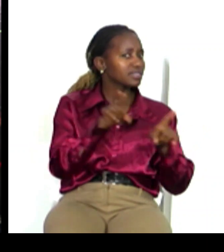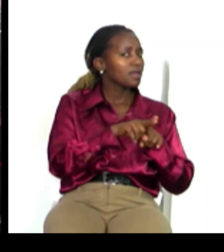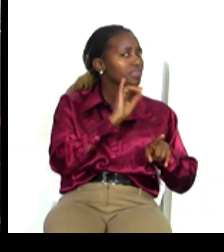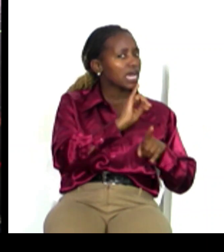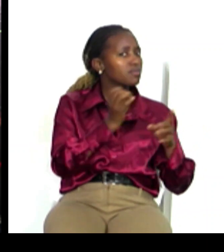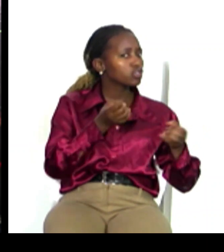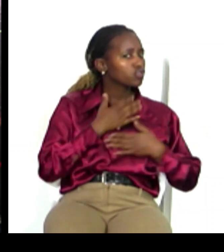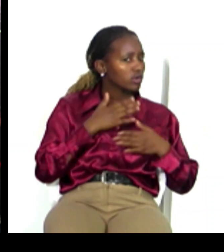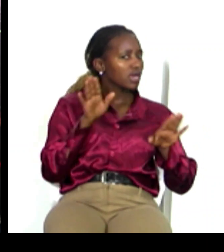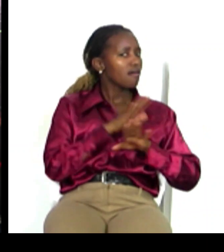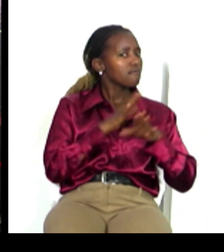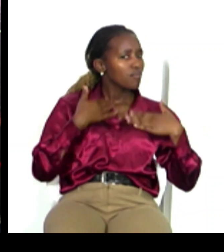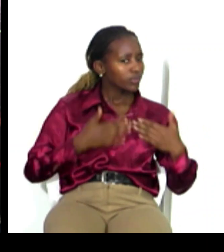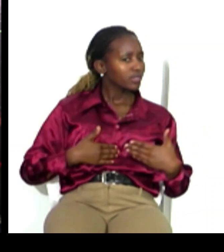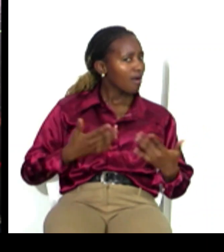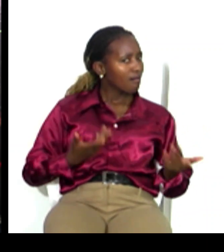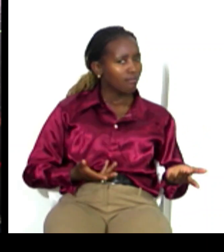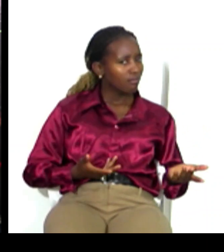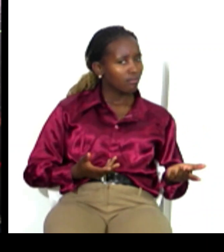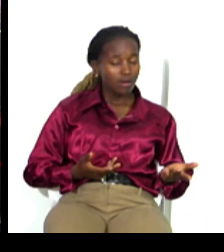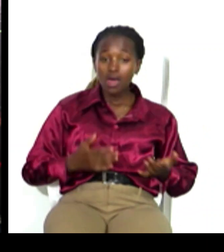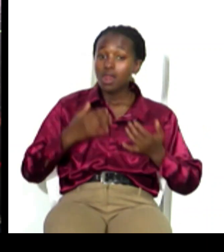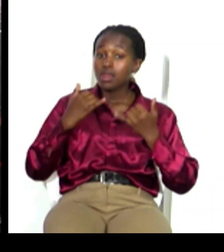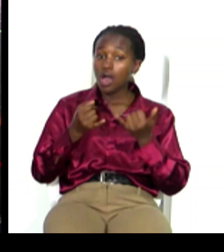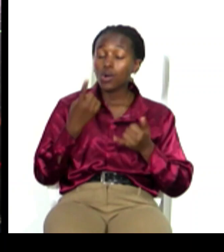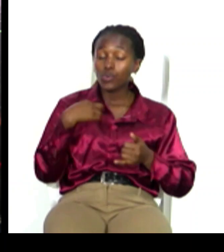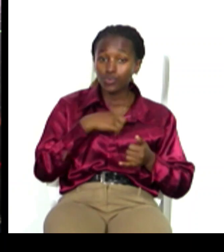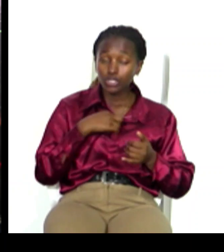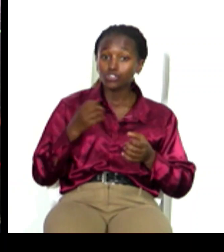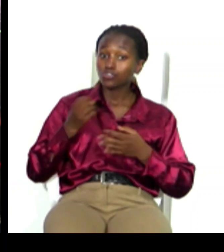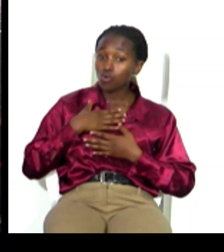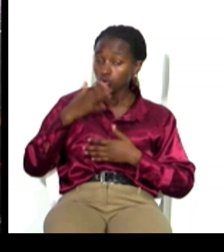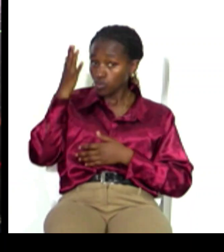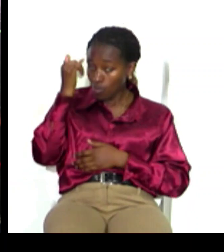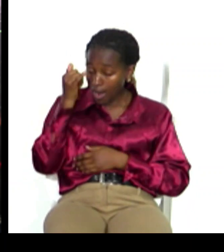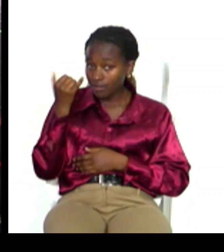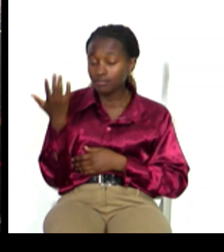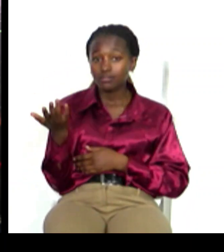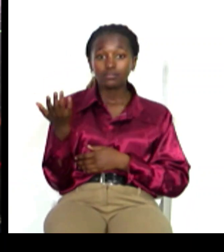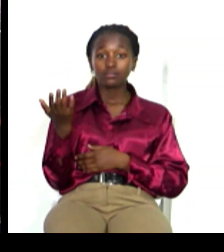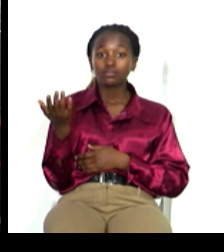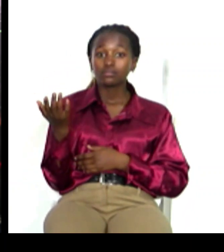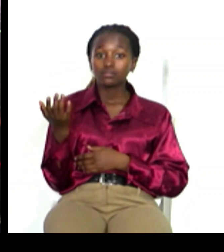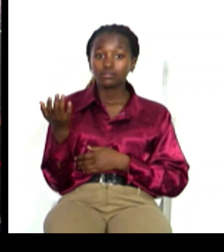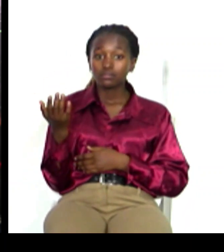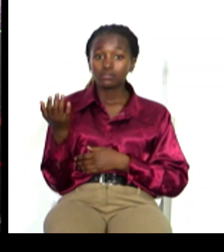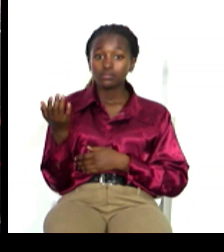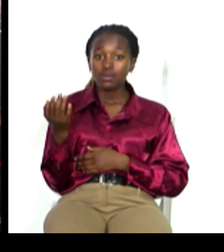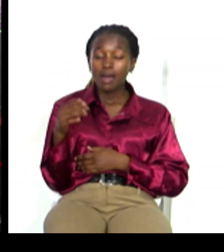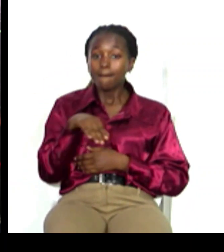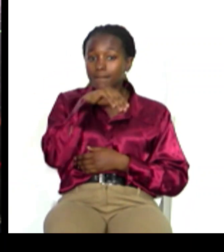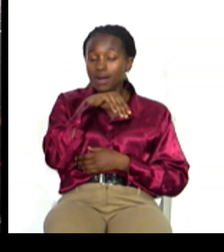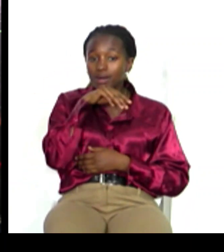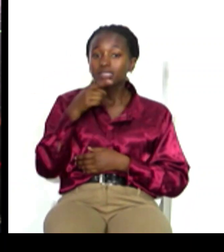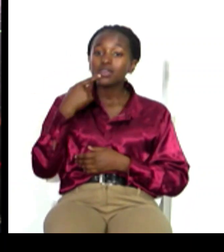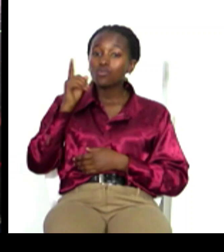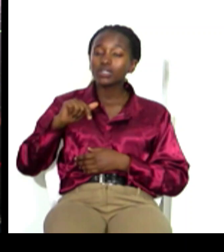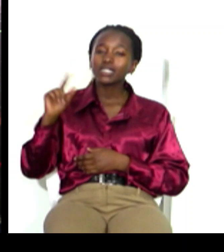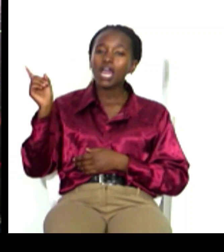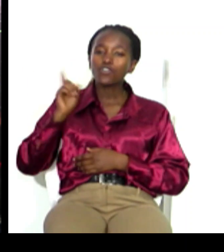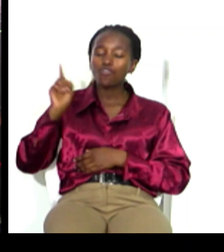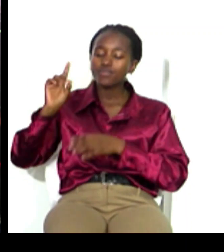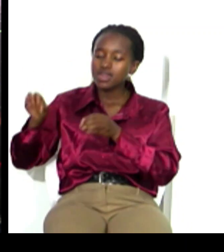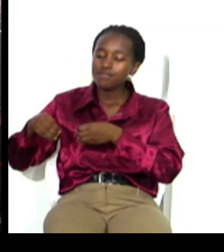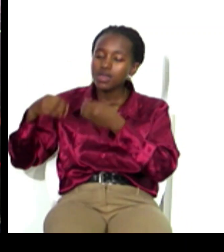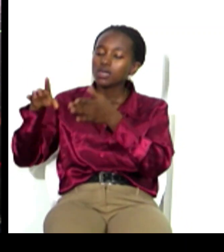everyone. It's the time that Raila said that Nairobi ameachia Sakaja. You know very well that right